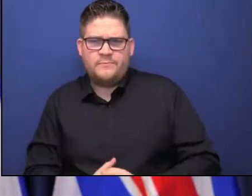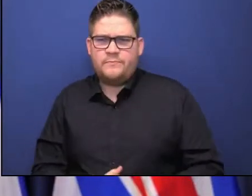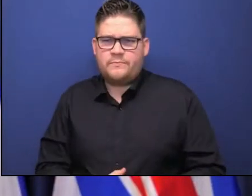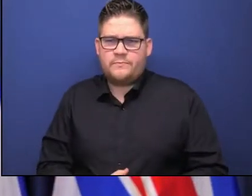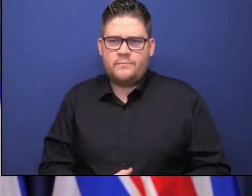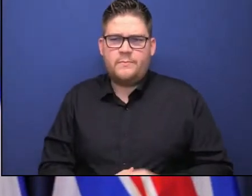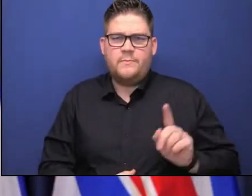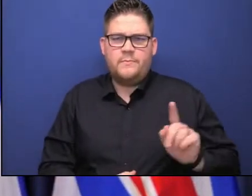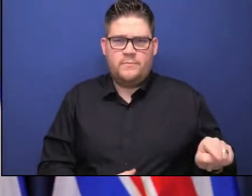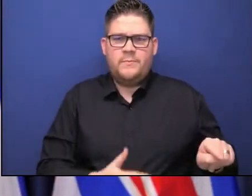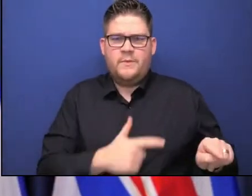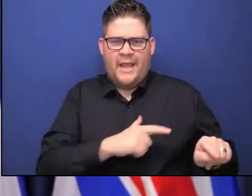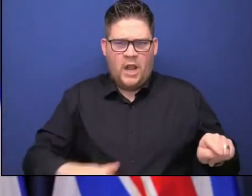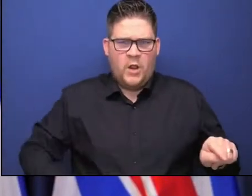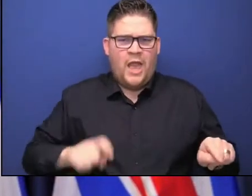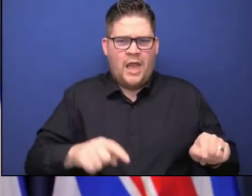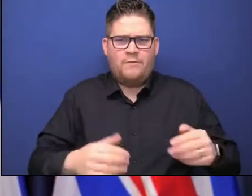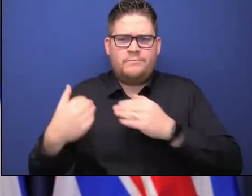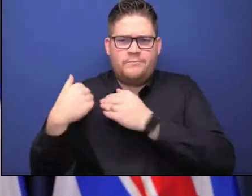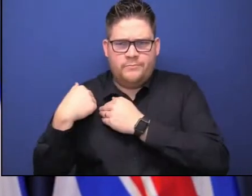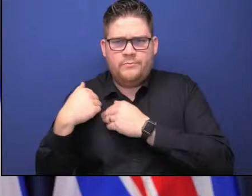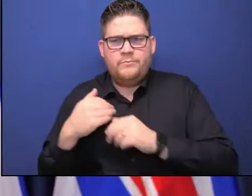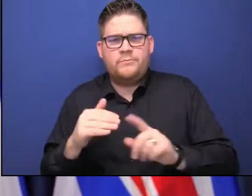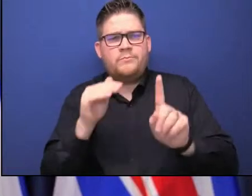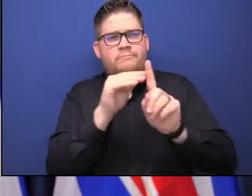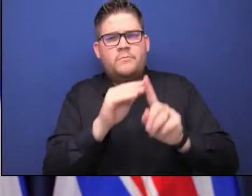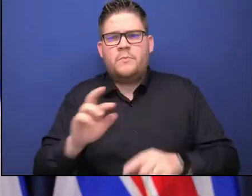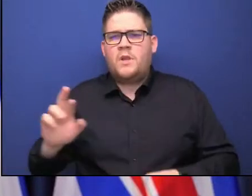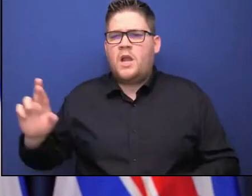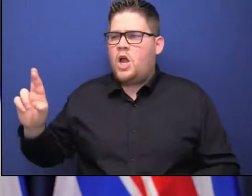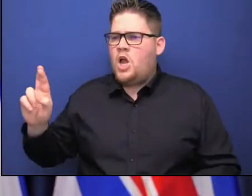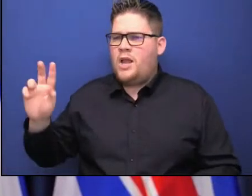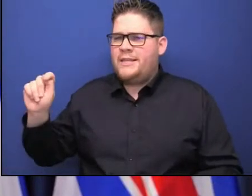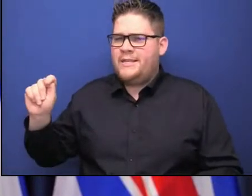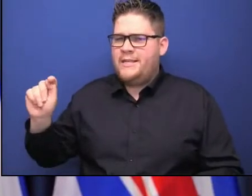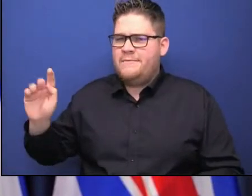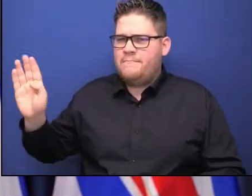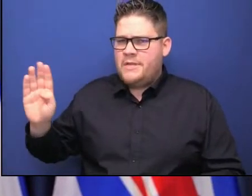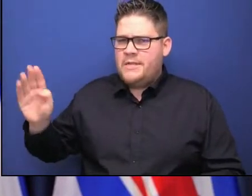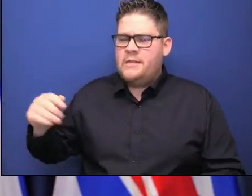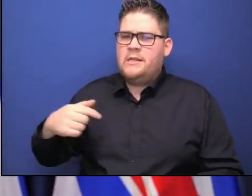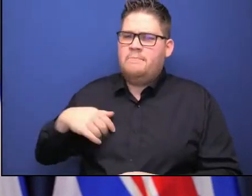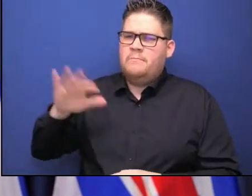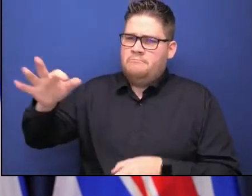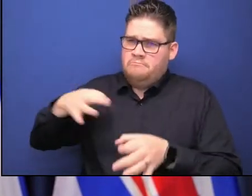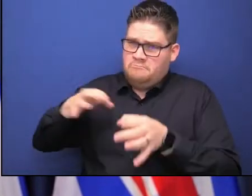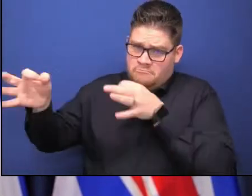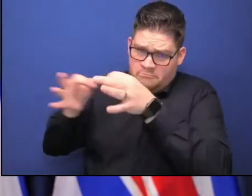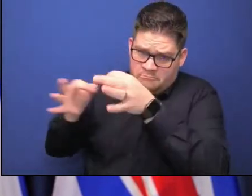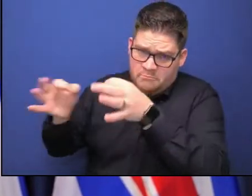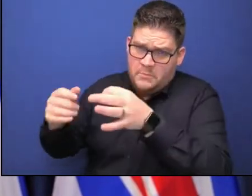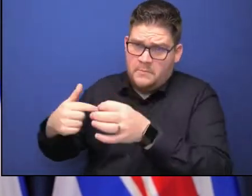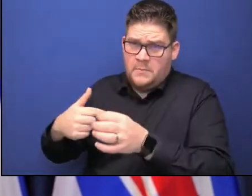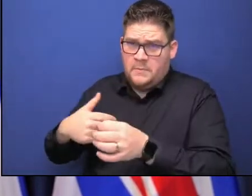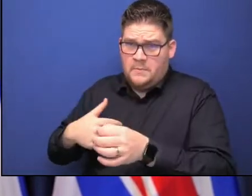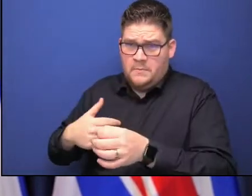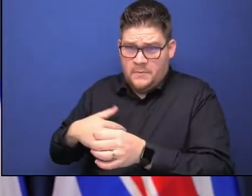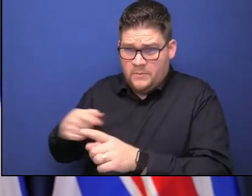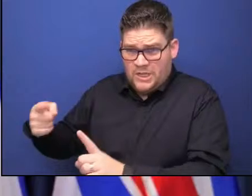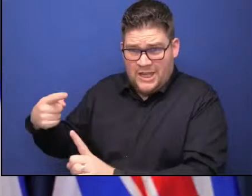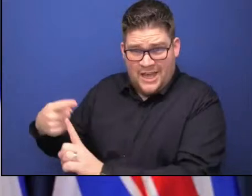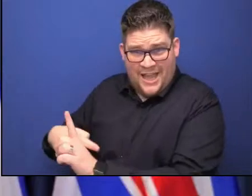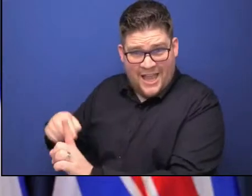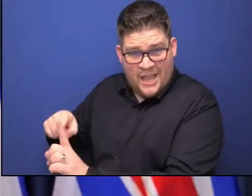what's allowed, of how to work with their tenants, if the tenant can continue to live there, and